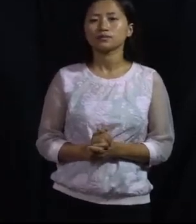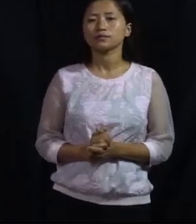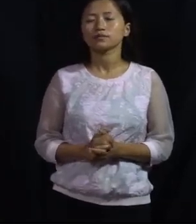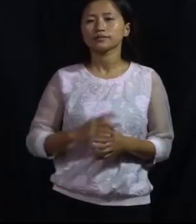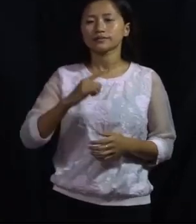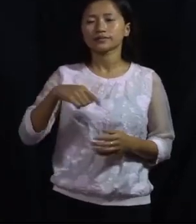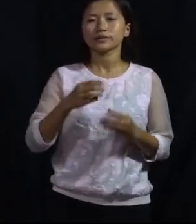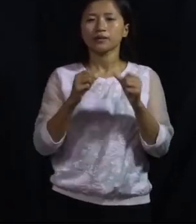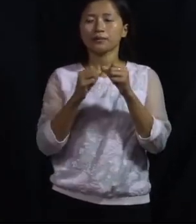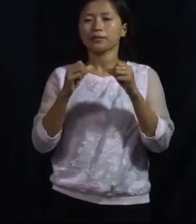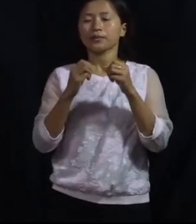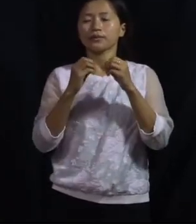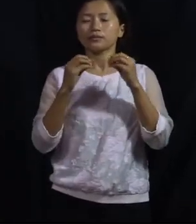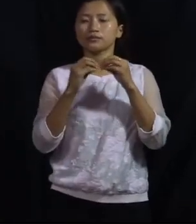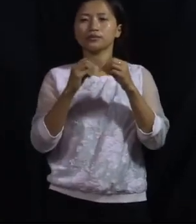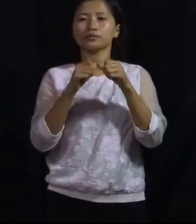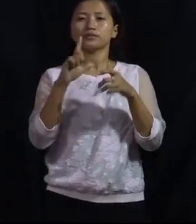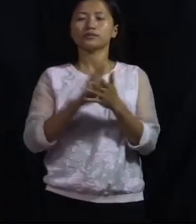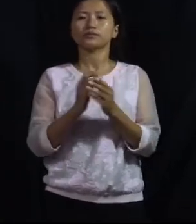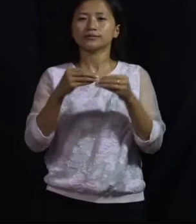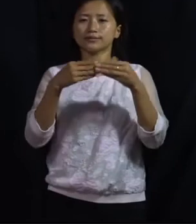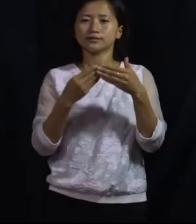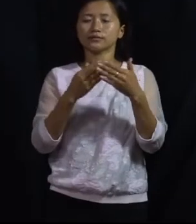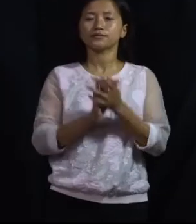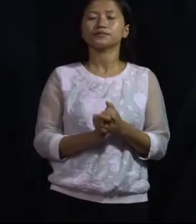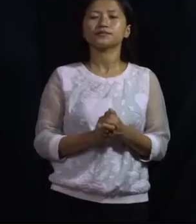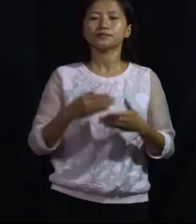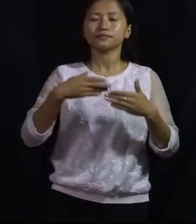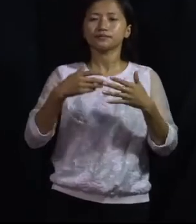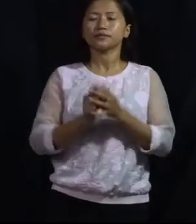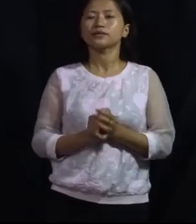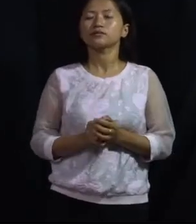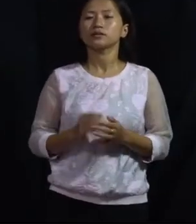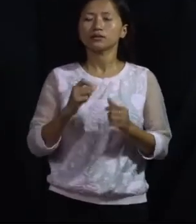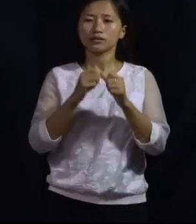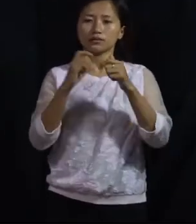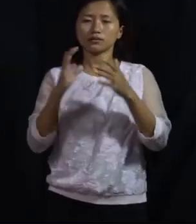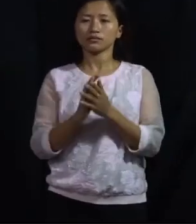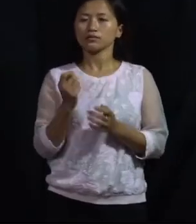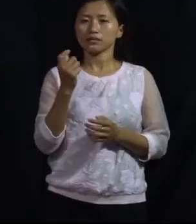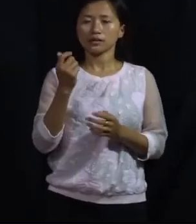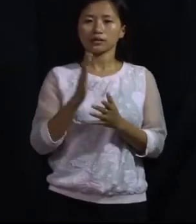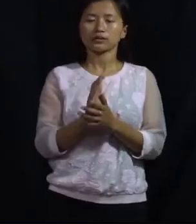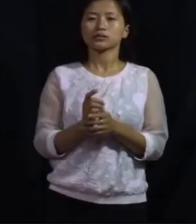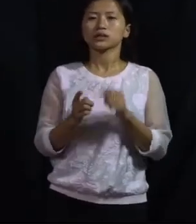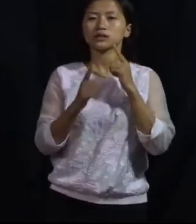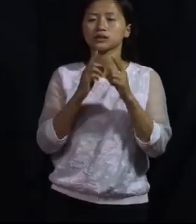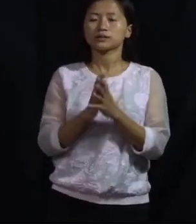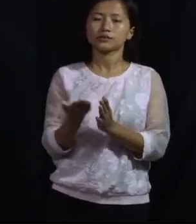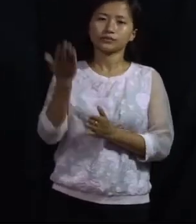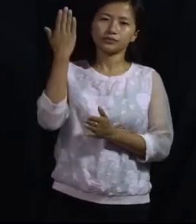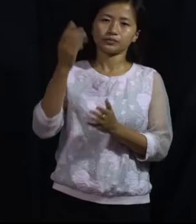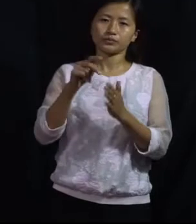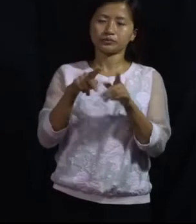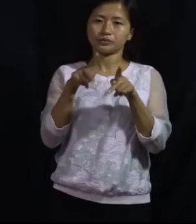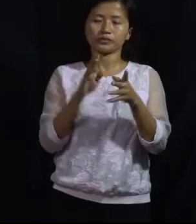Next is balance sheet. Balance sheet. On the asset side, it is cash that we have already prepared just now.